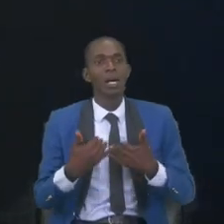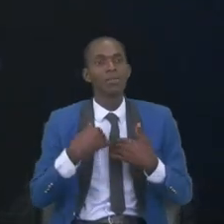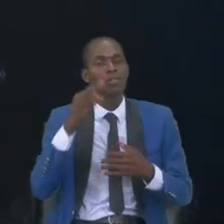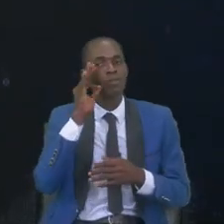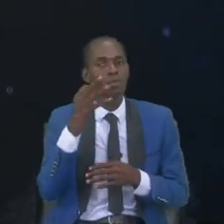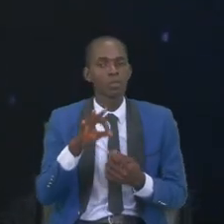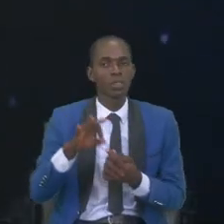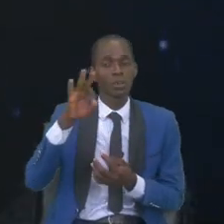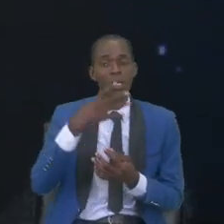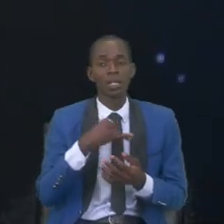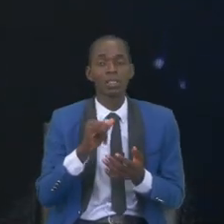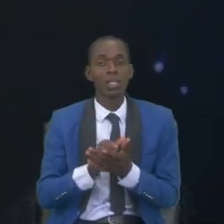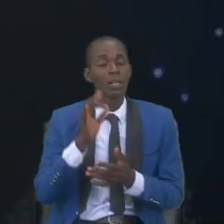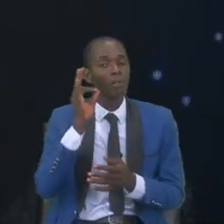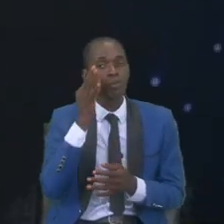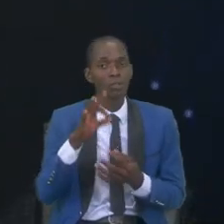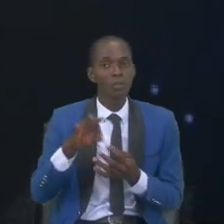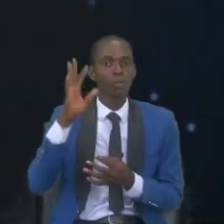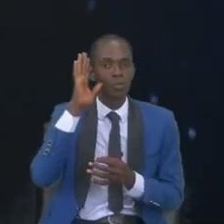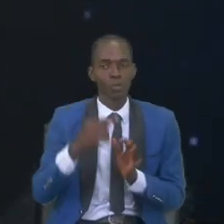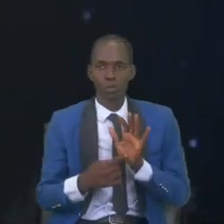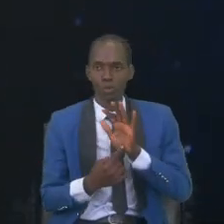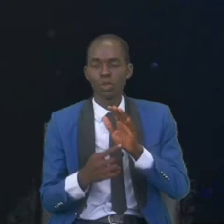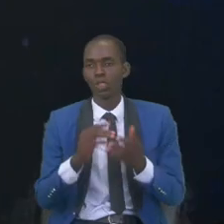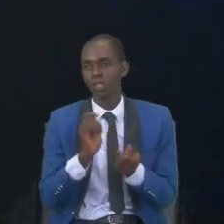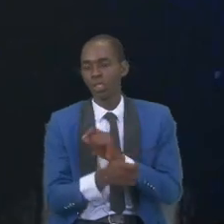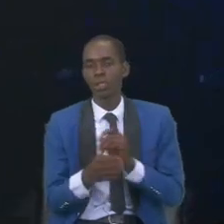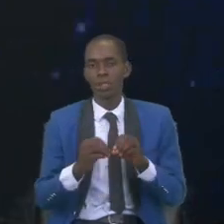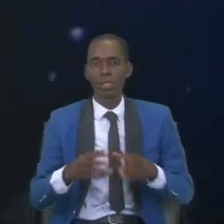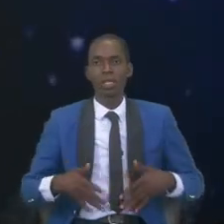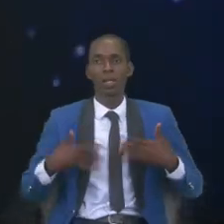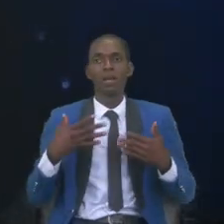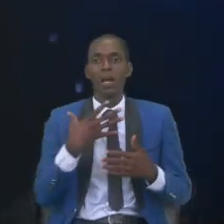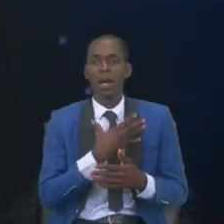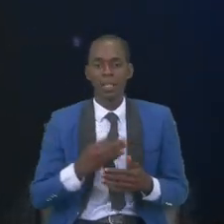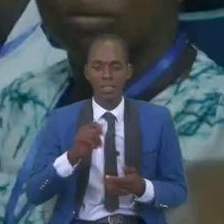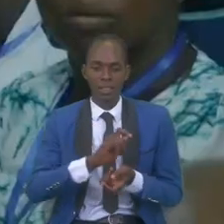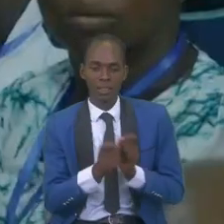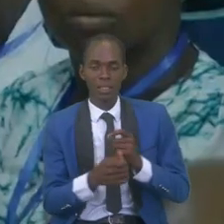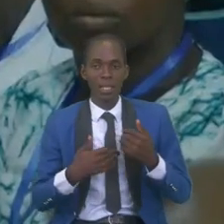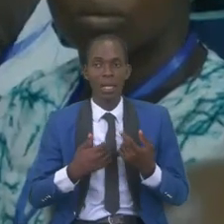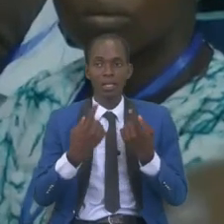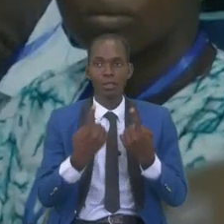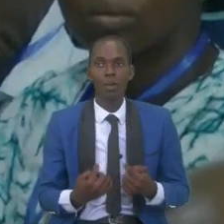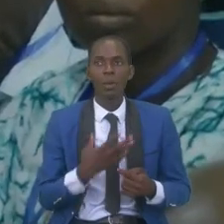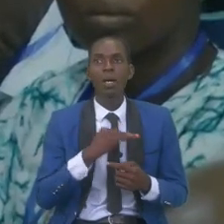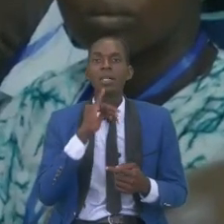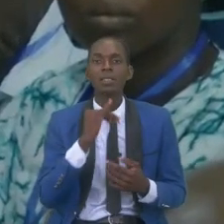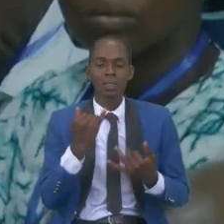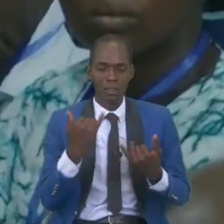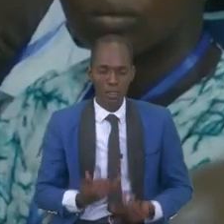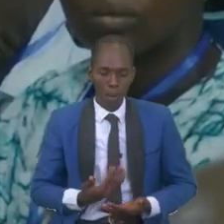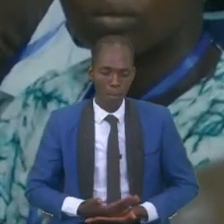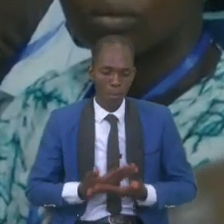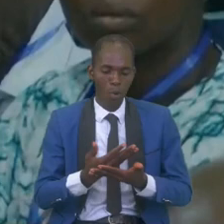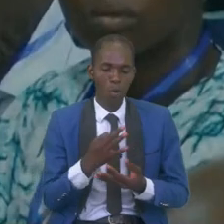life. A change has come, a transformation has come, and he's not born of the Spirit. Except that